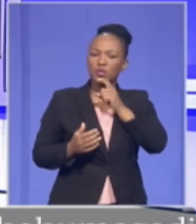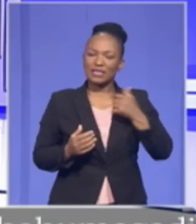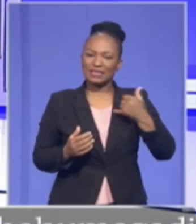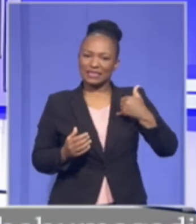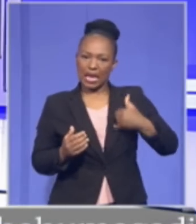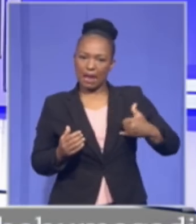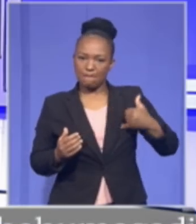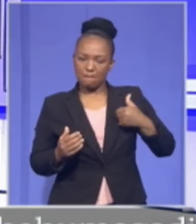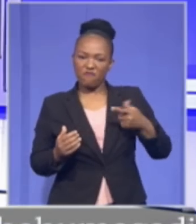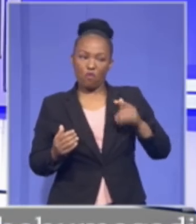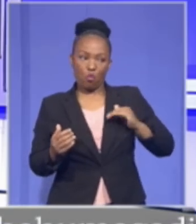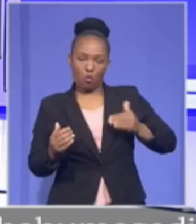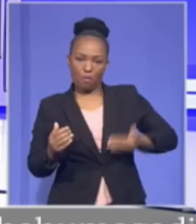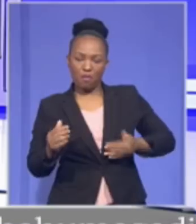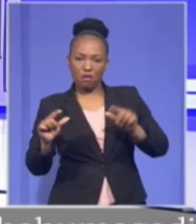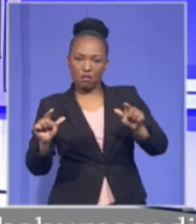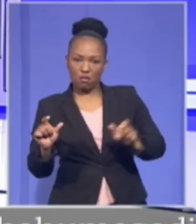babedi ba hlohla go